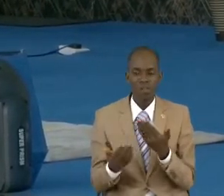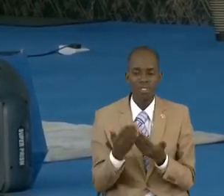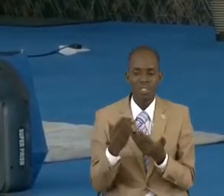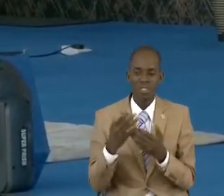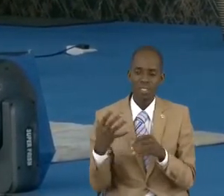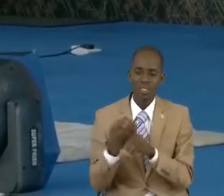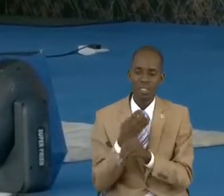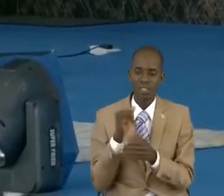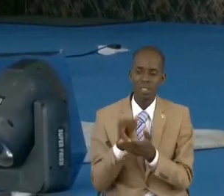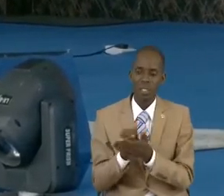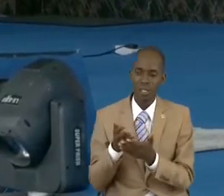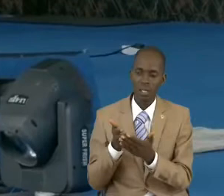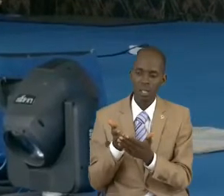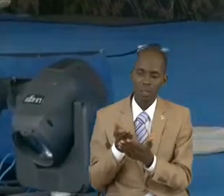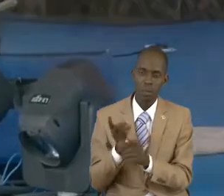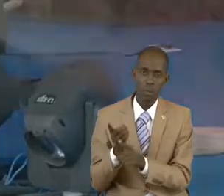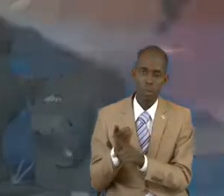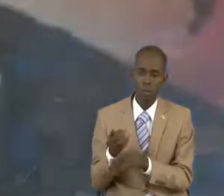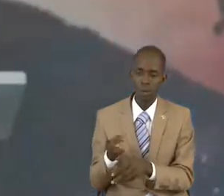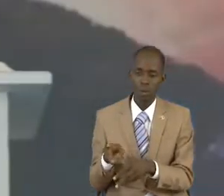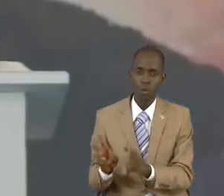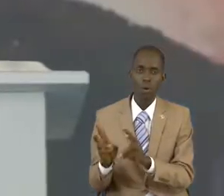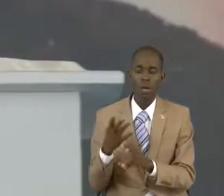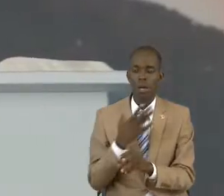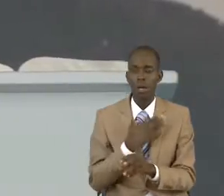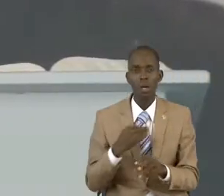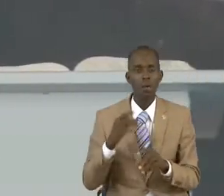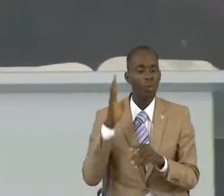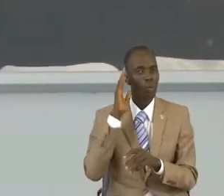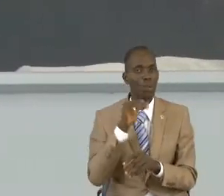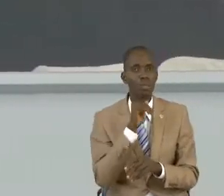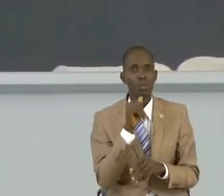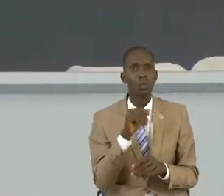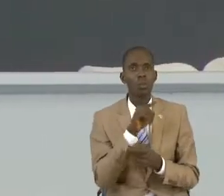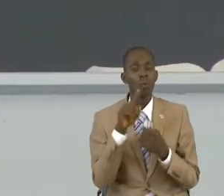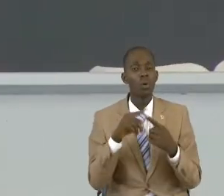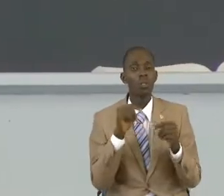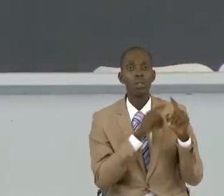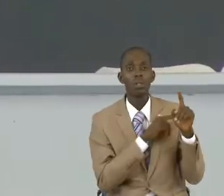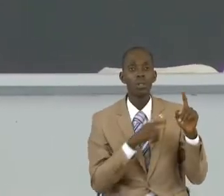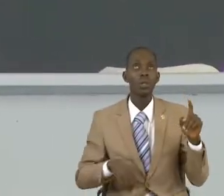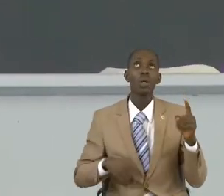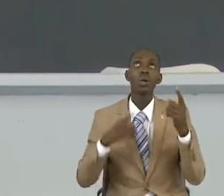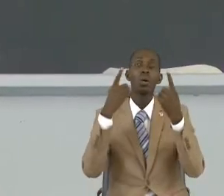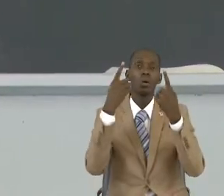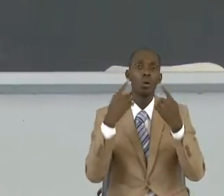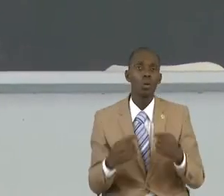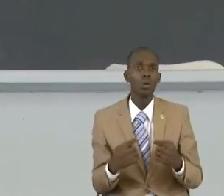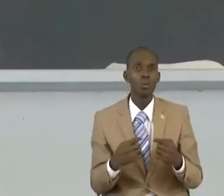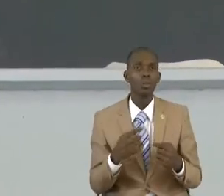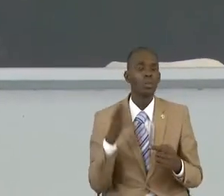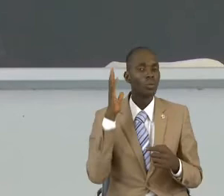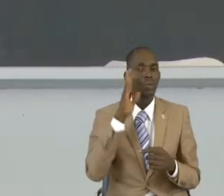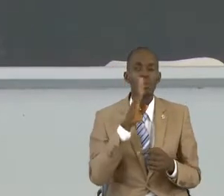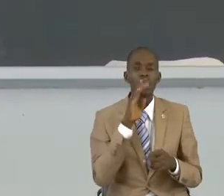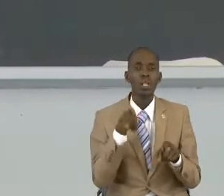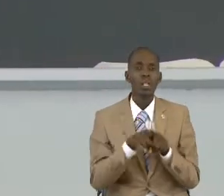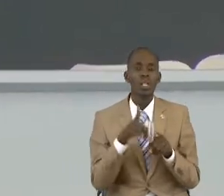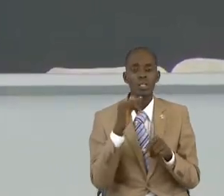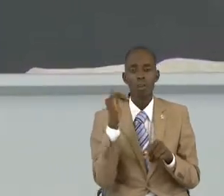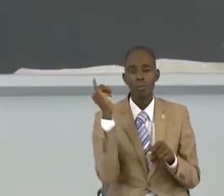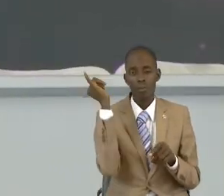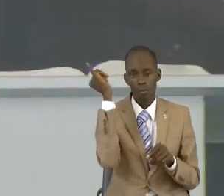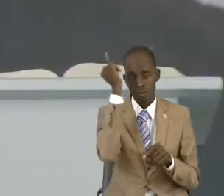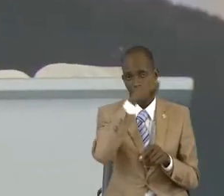did not. When the Lord comes, they'd be like the foolish virgins, and he would